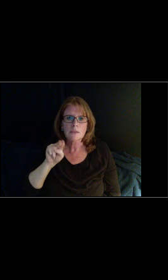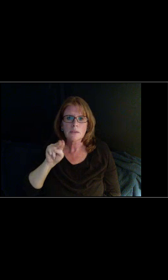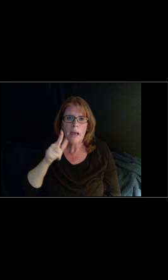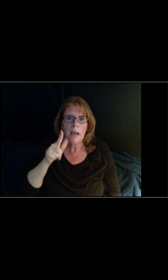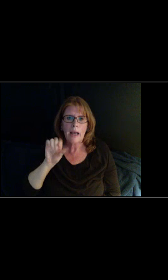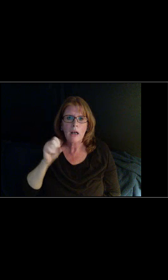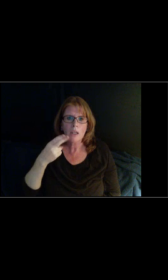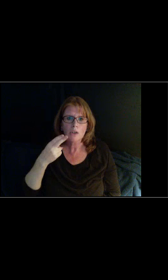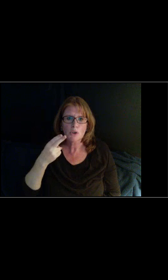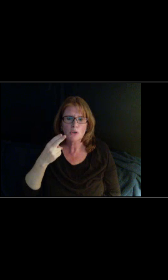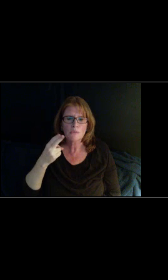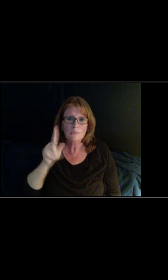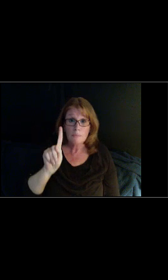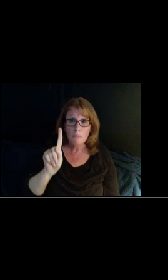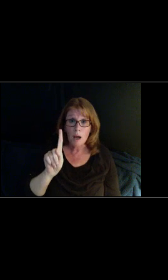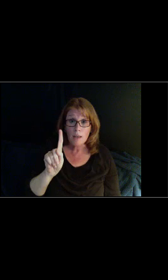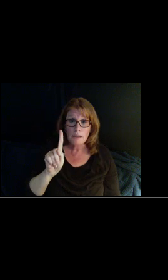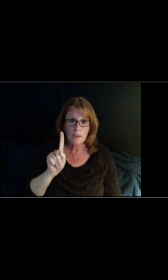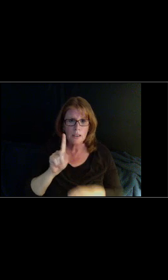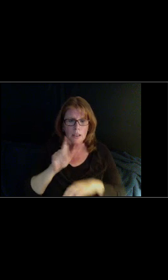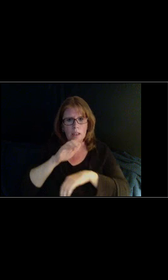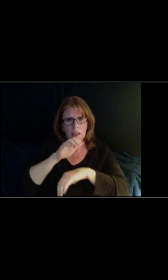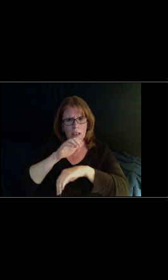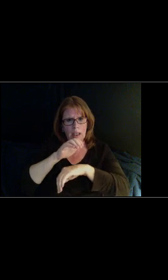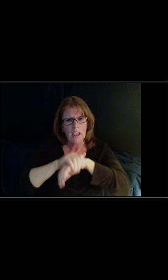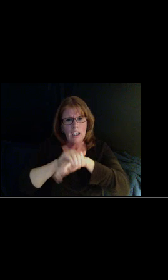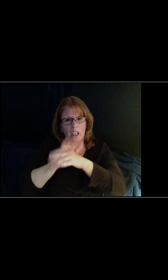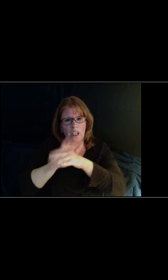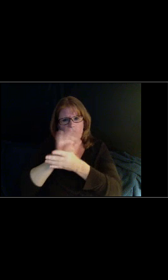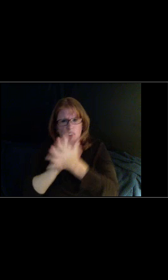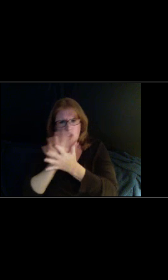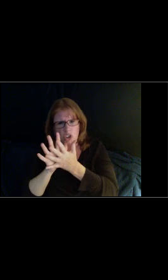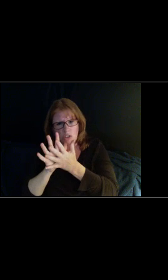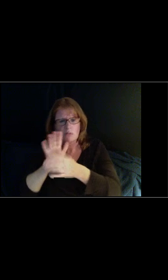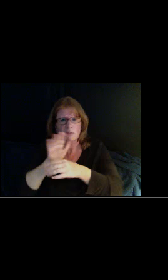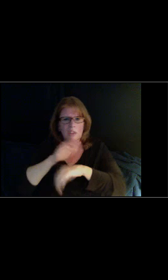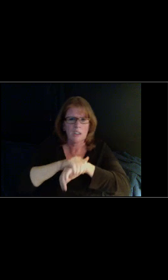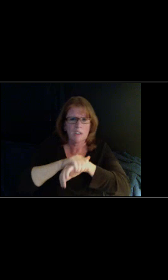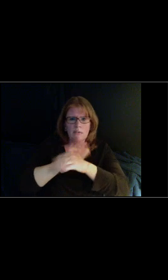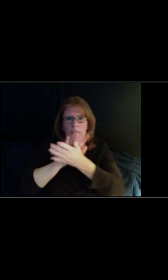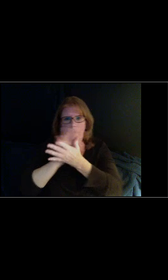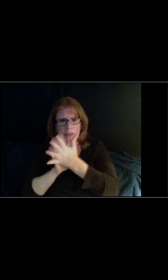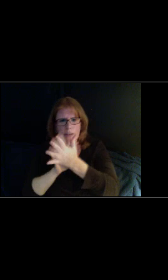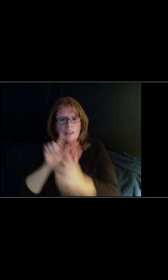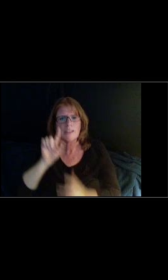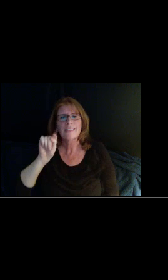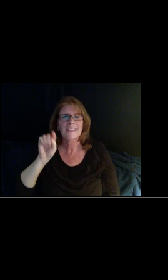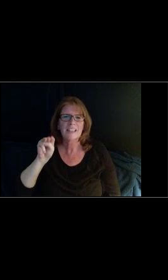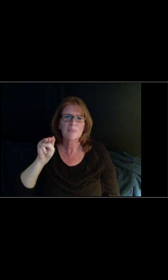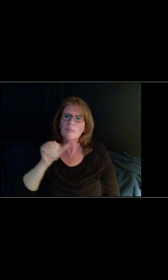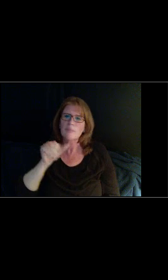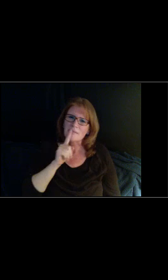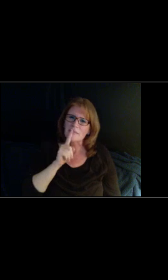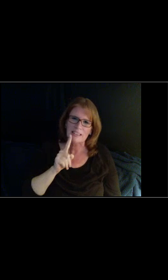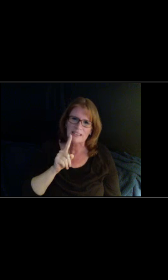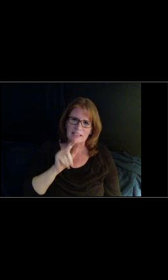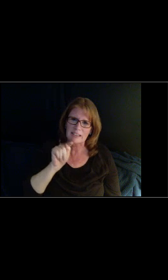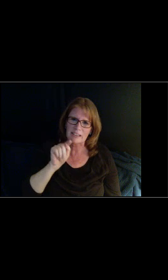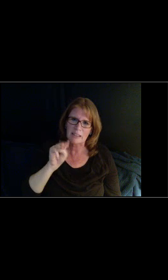into American Sign Language. Kind of like when you hear the word Spanglish. It's in Spanish, but it's got English